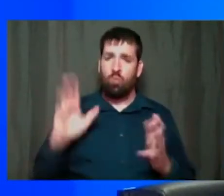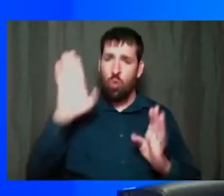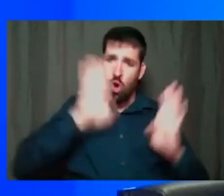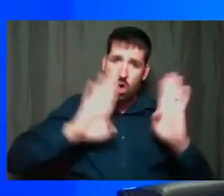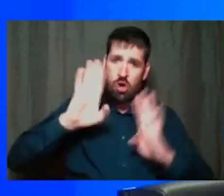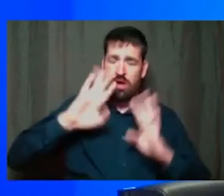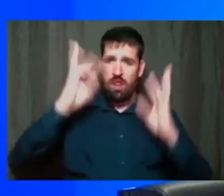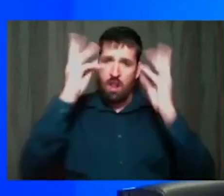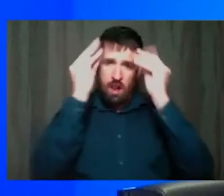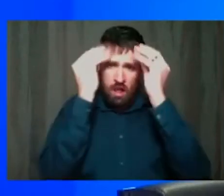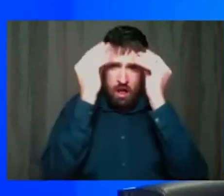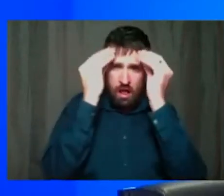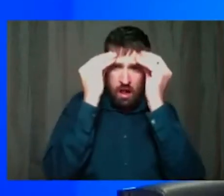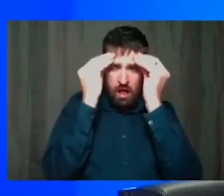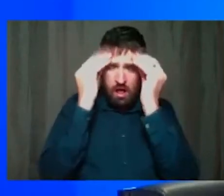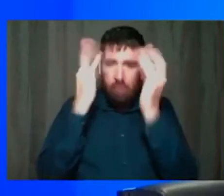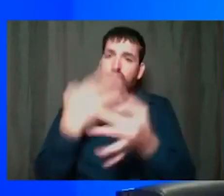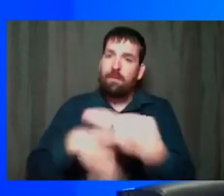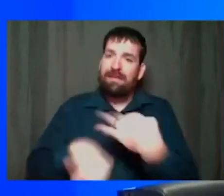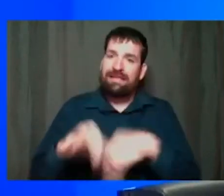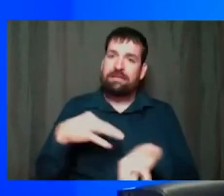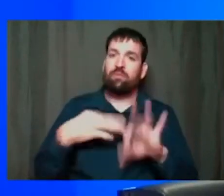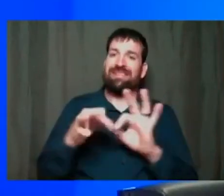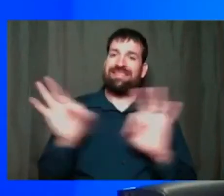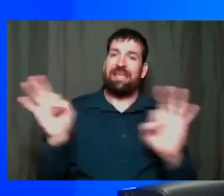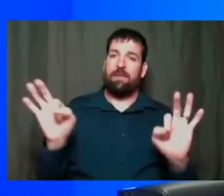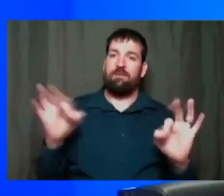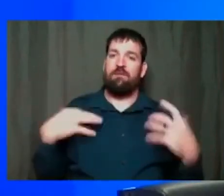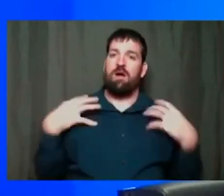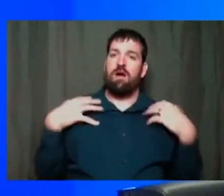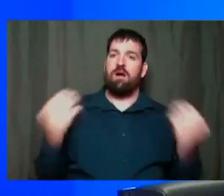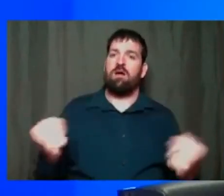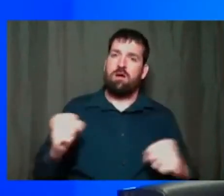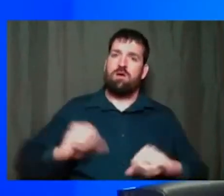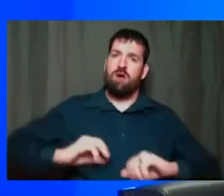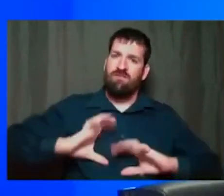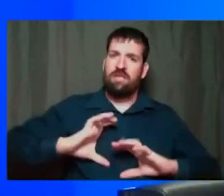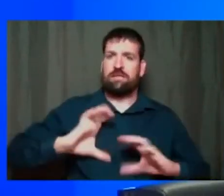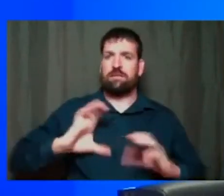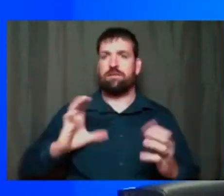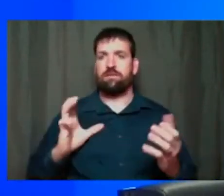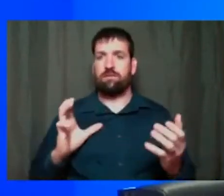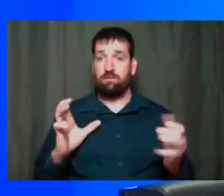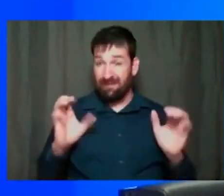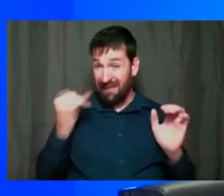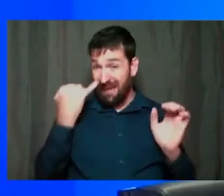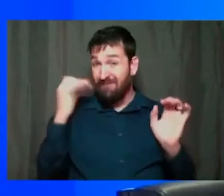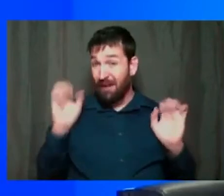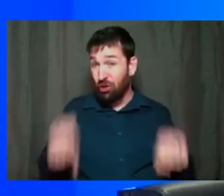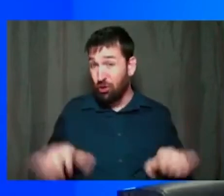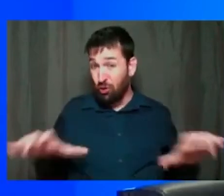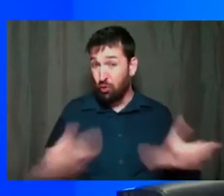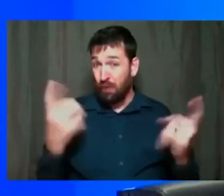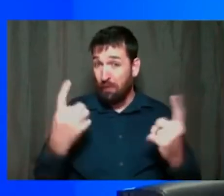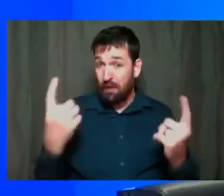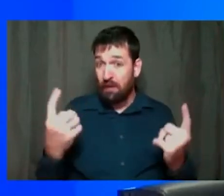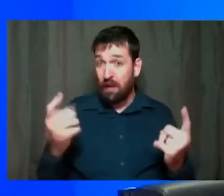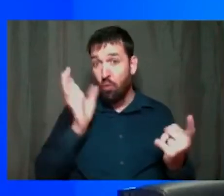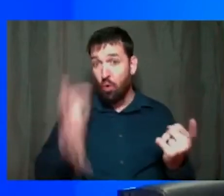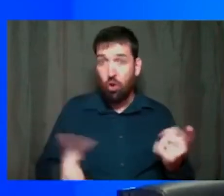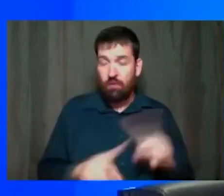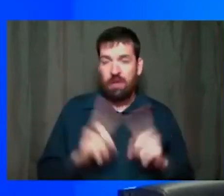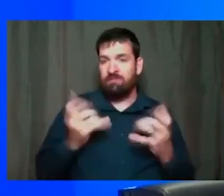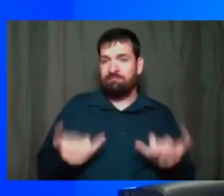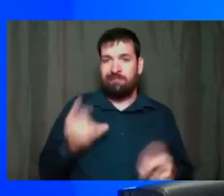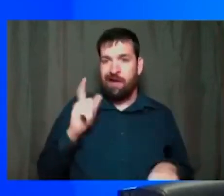with a statement of competence that, okay, I've got it. If there was something I could do right now, I would do it. I'm doing all I can, and I'm okay,